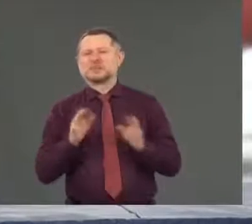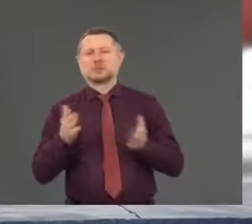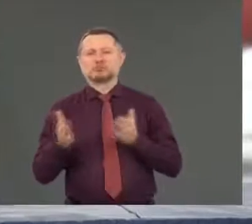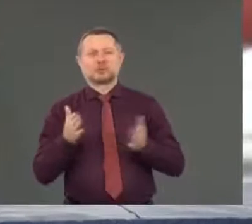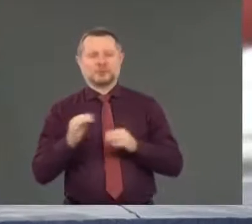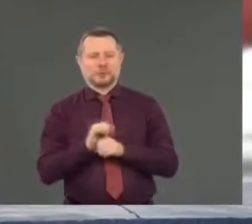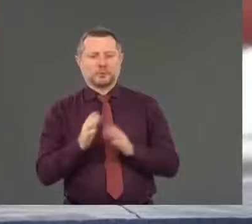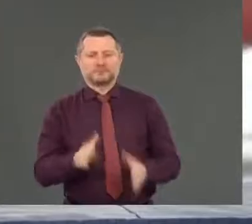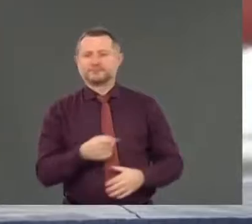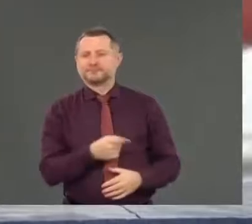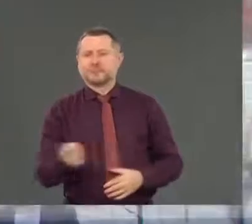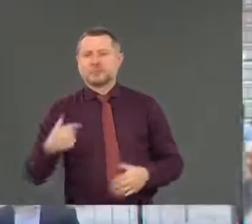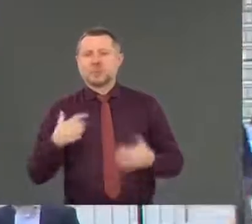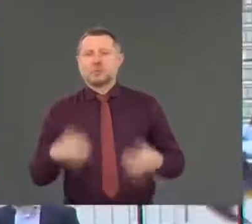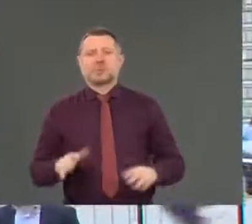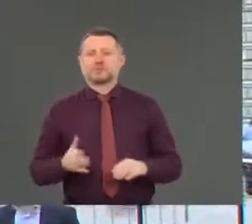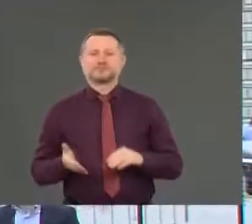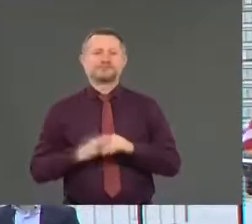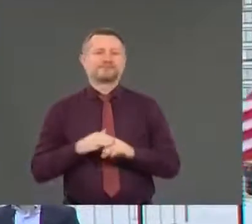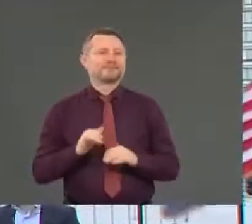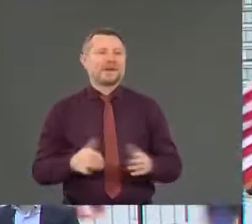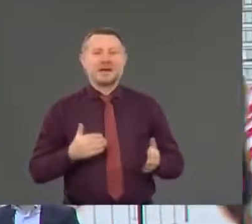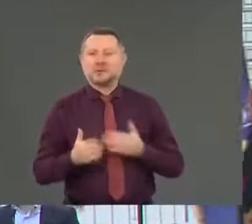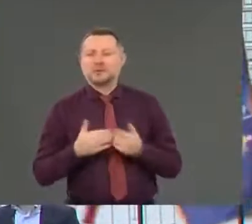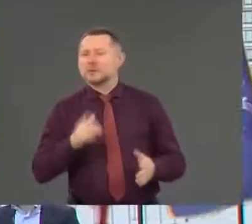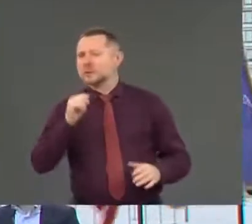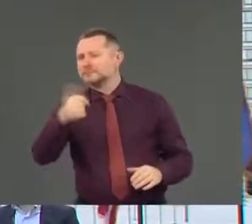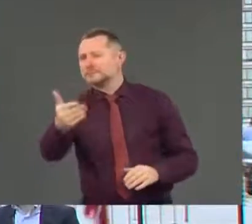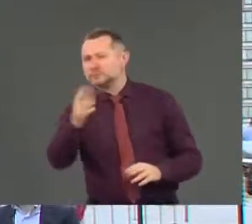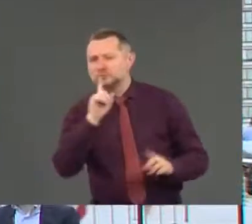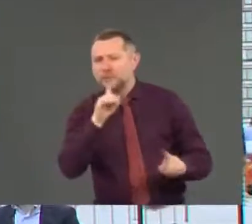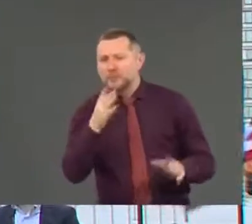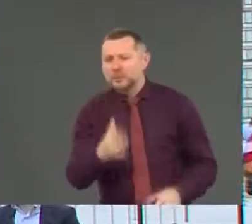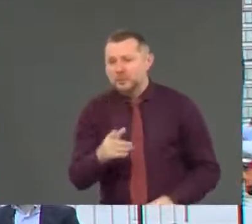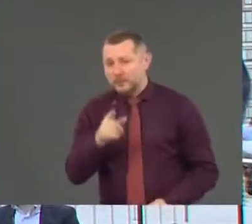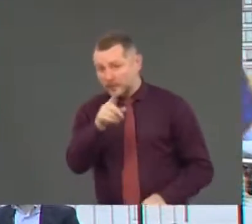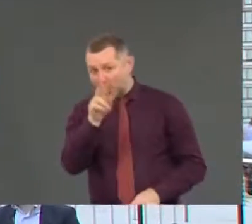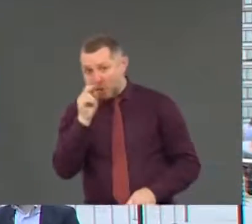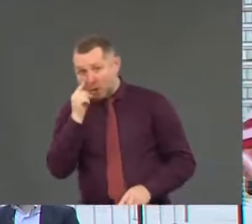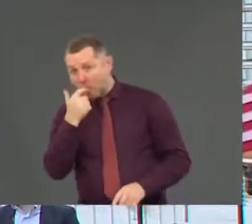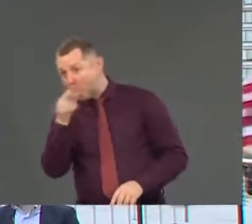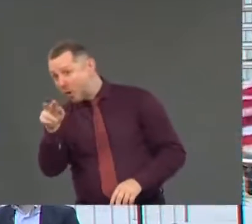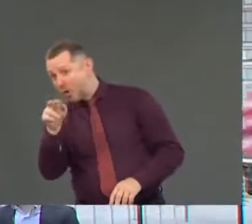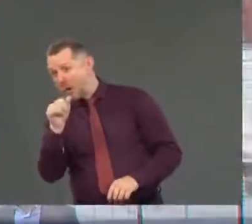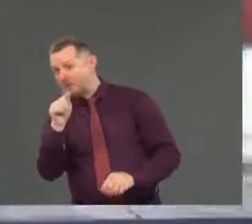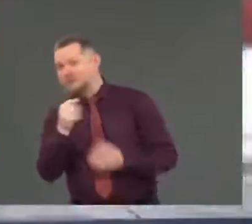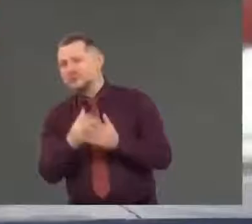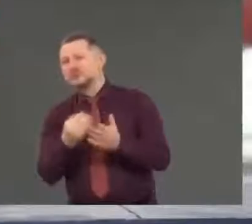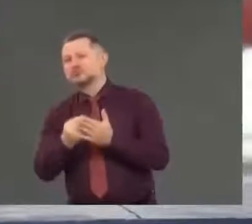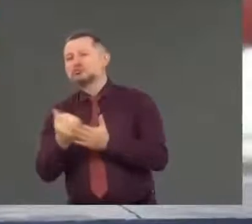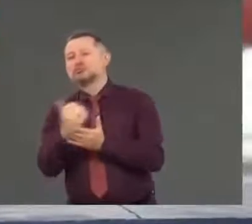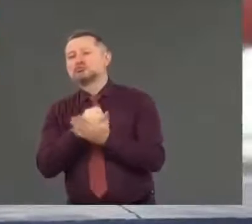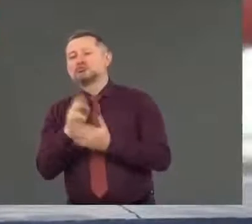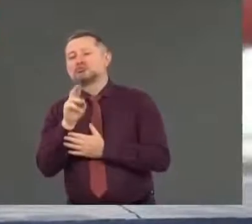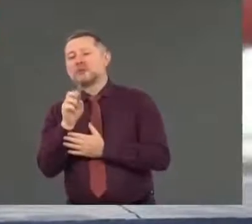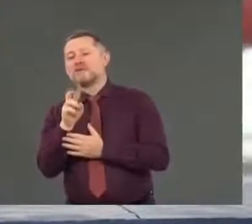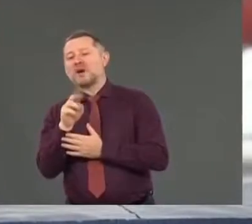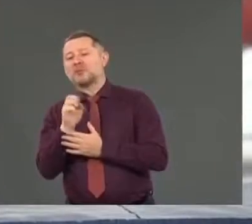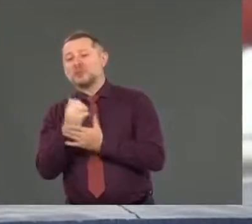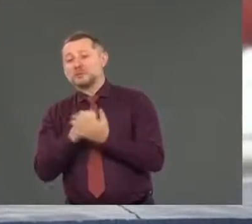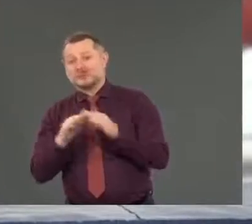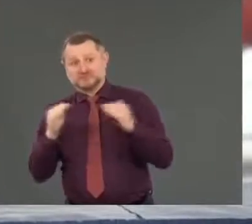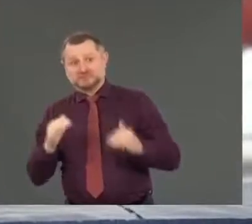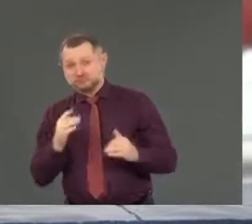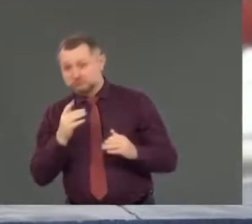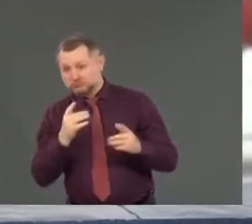make that any worse. Revenue neutral bills they're looking at? Yeah, revenue neutral is great. Then it just has to be smart. Thank